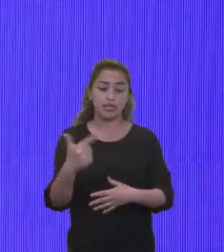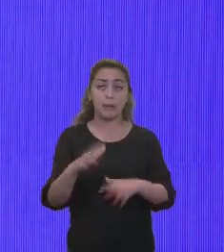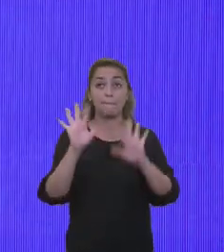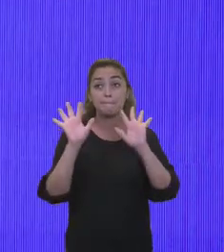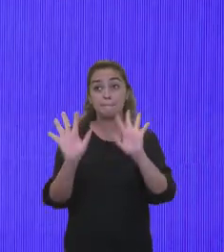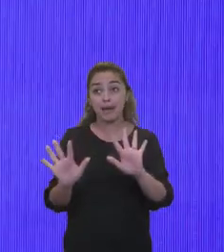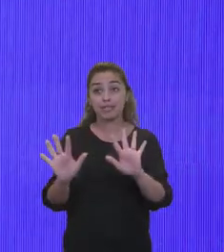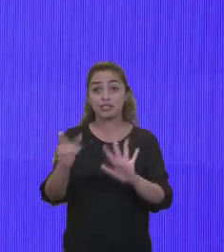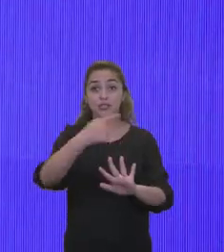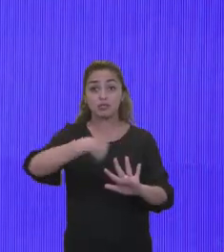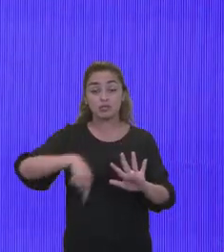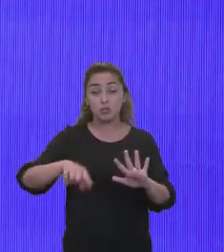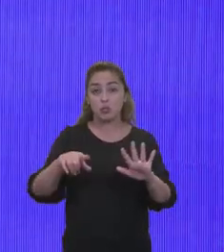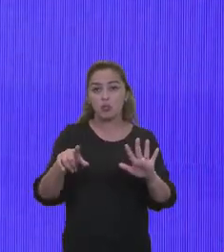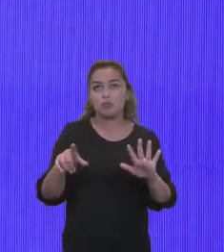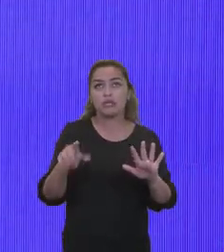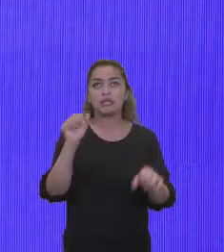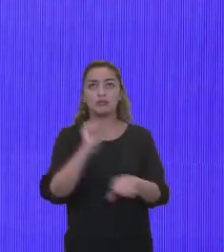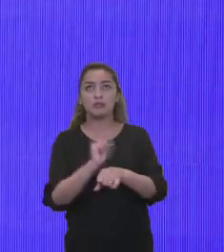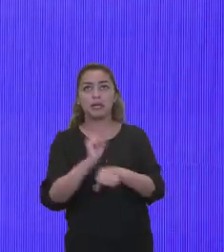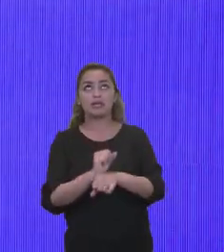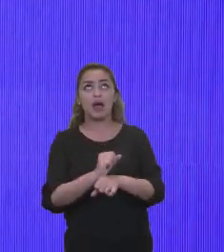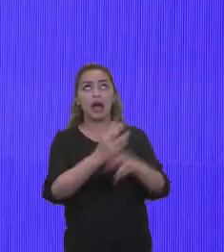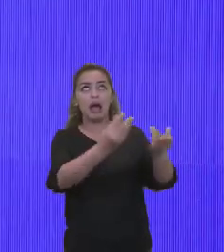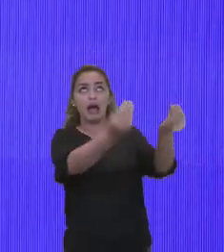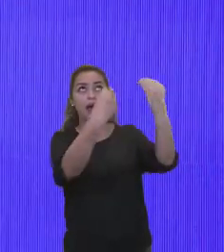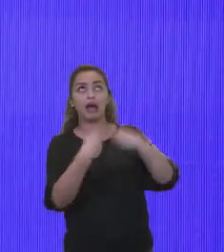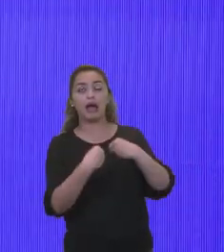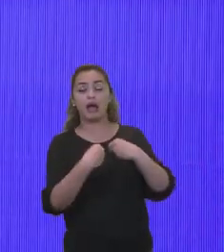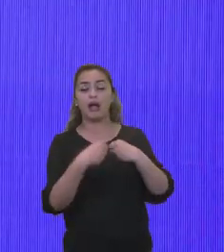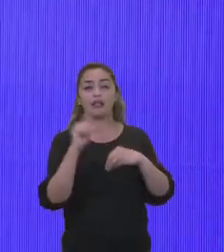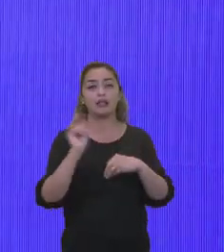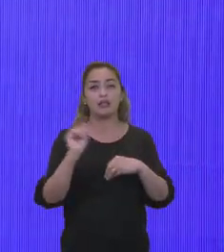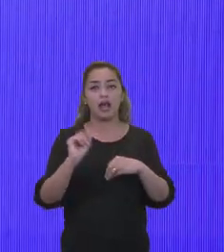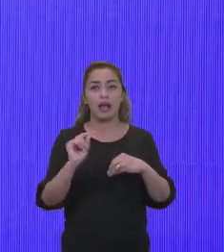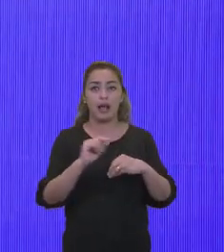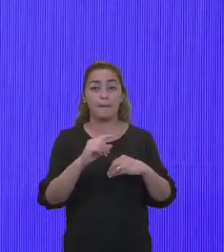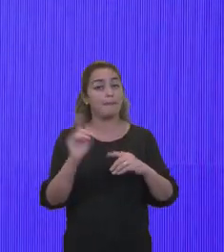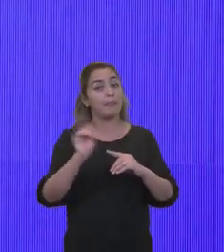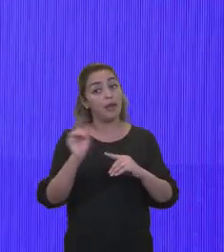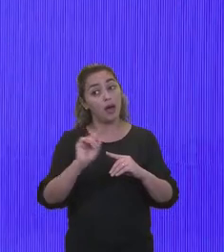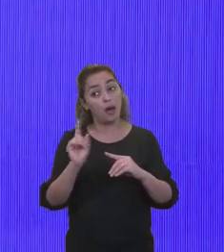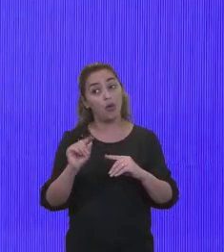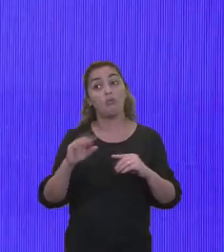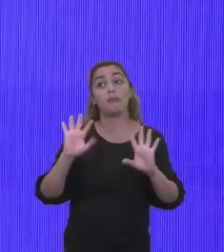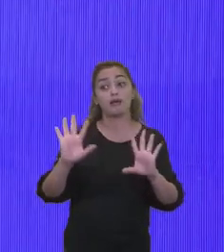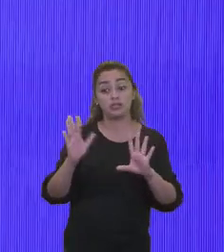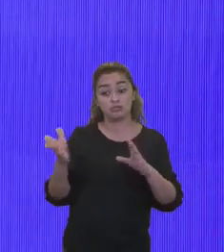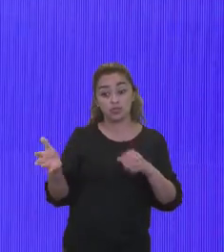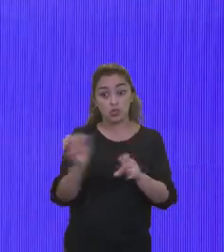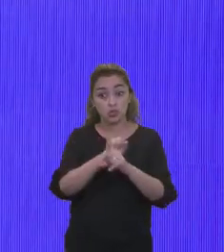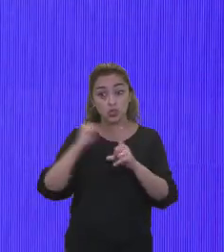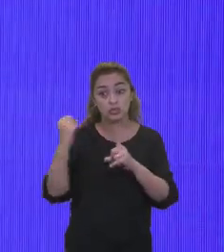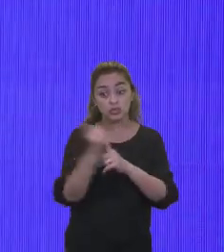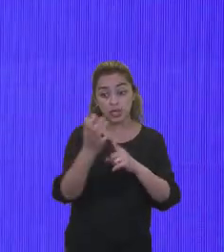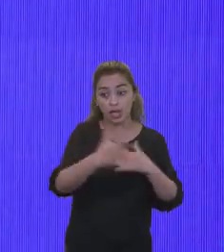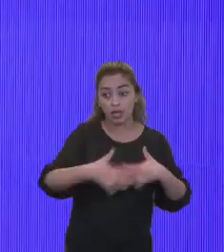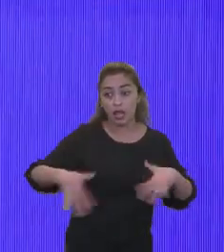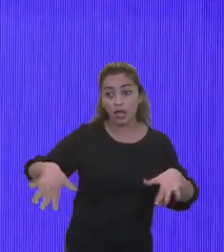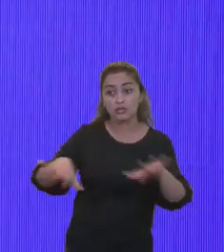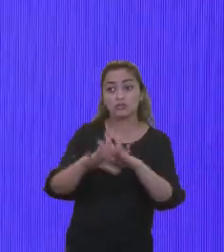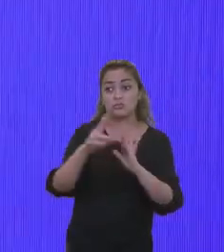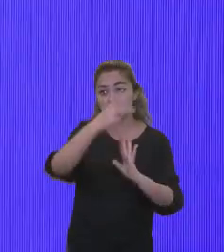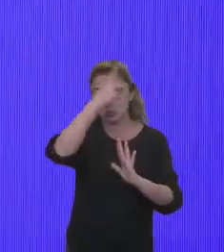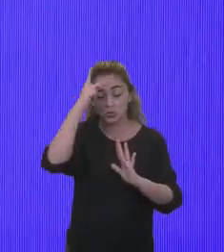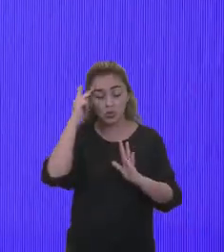them. We've always waited for a top-down change. It never came, and we were frustrated as a society. But what if we, as civil